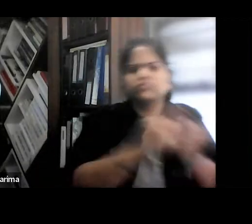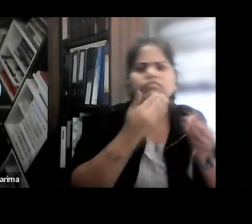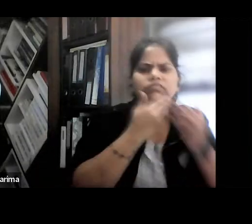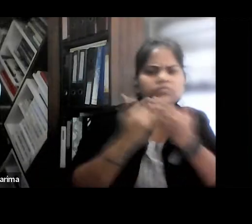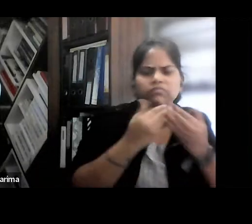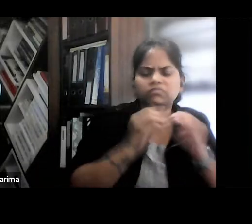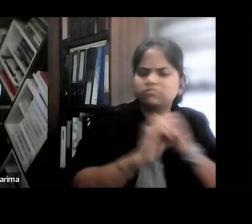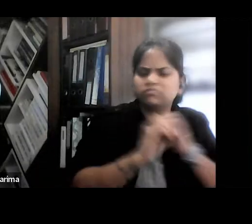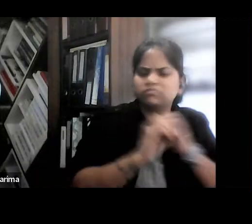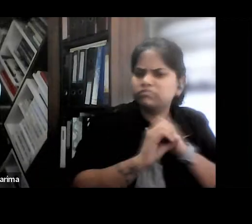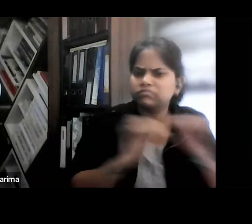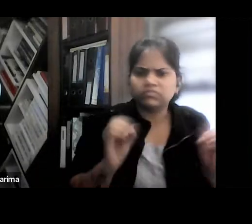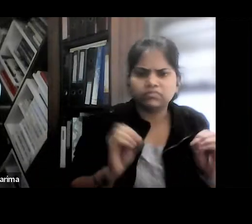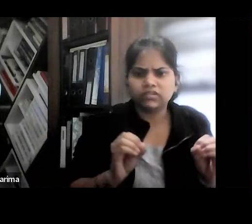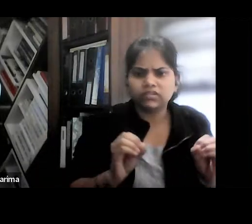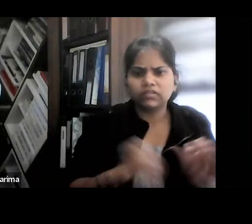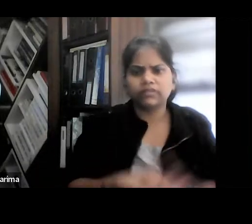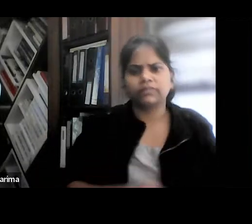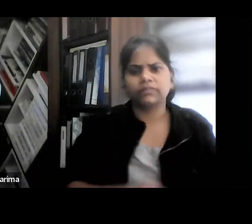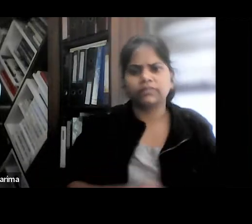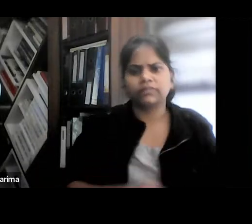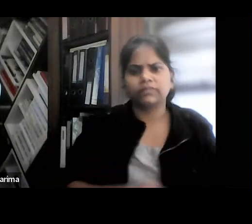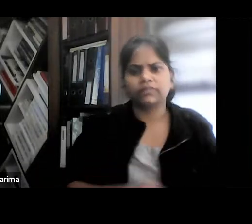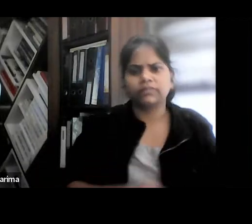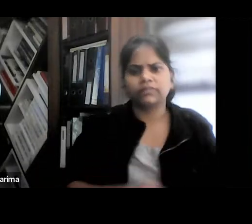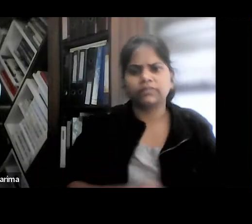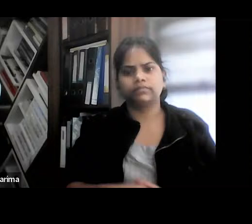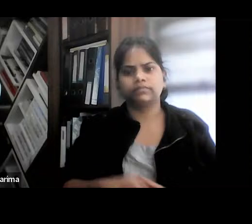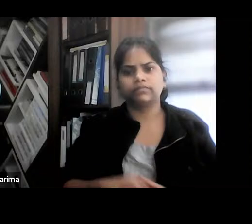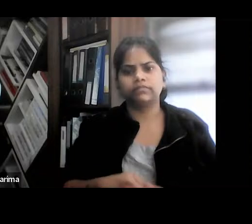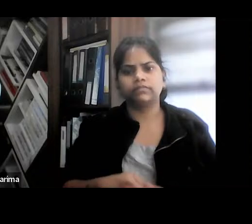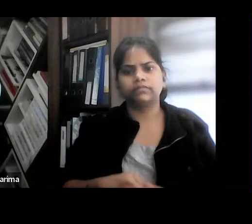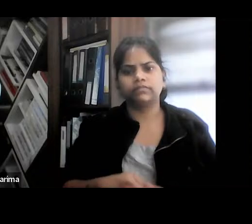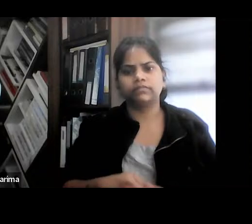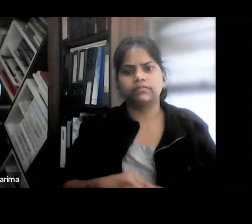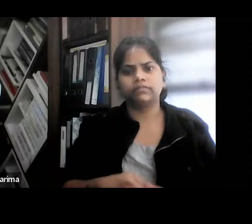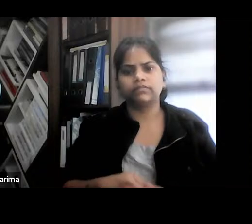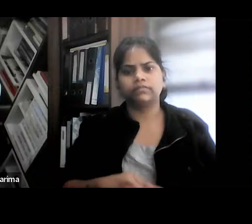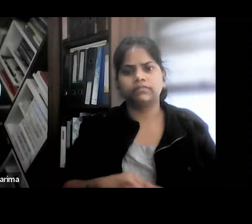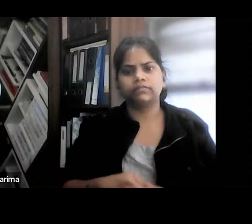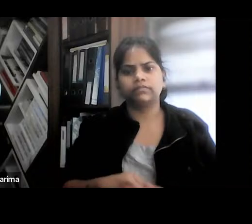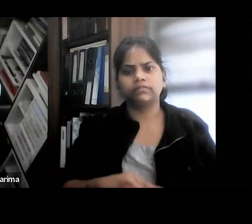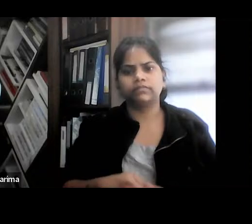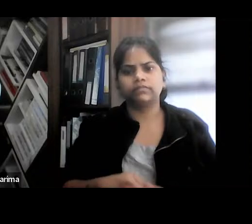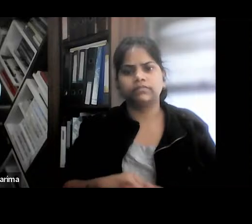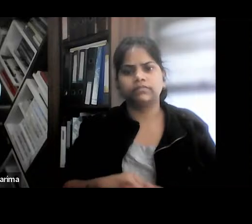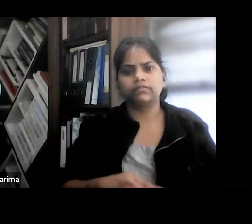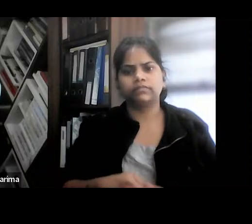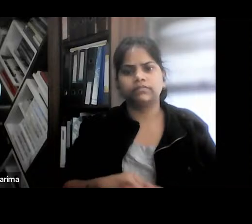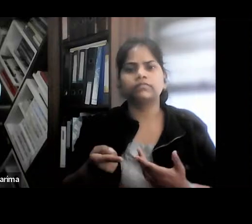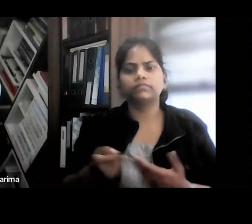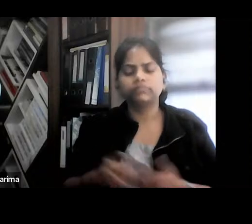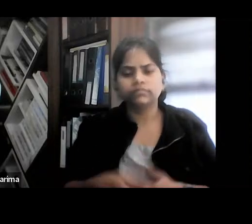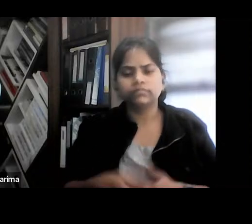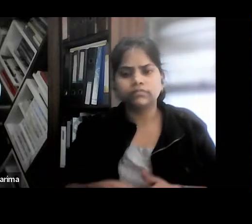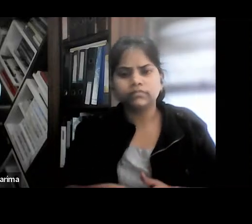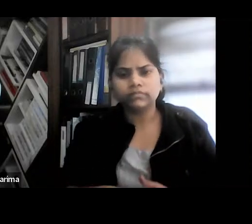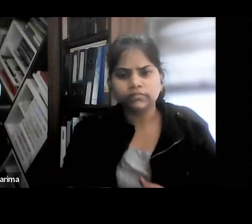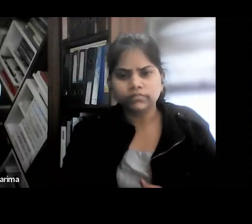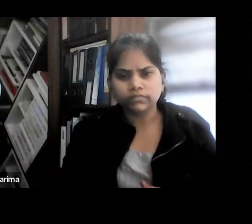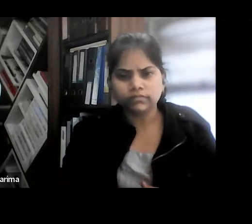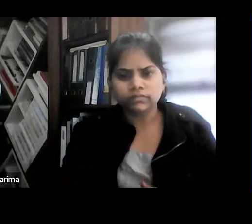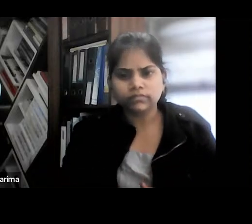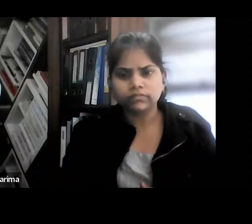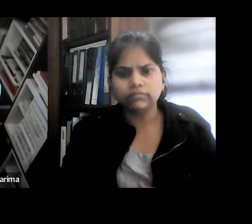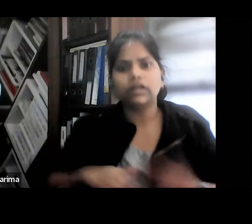him. He iterates how he spent 6 agonizing years as a cowherd for his family, all the